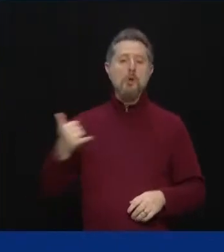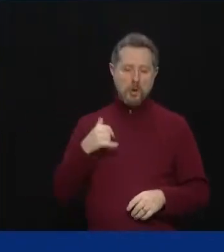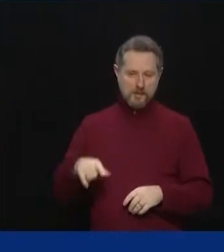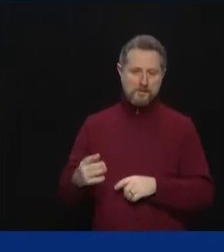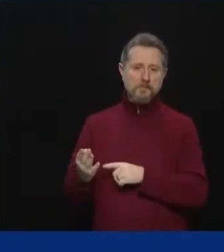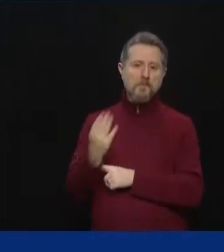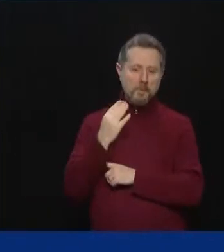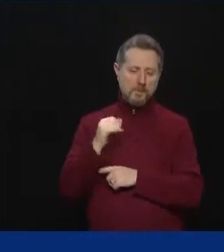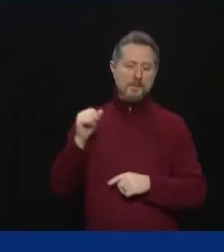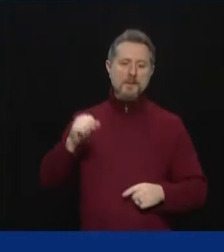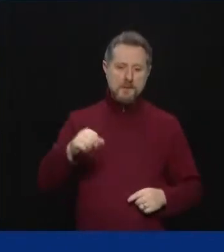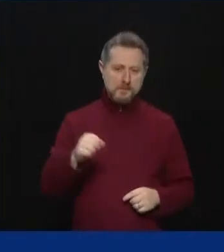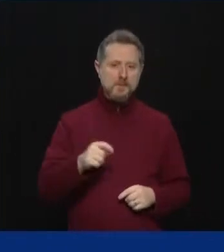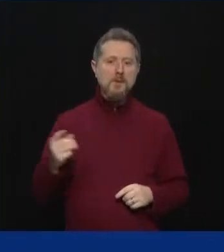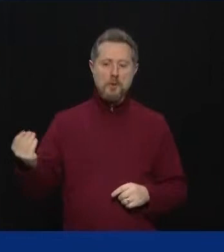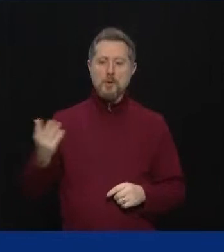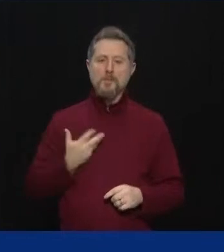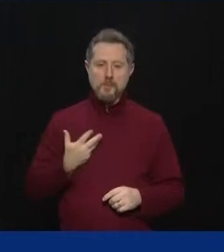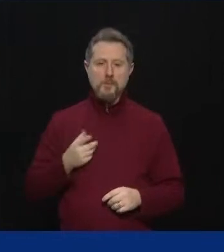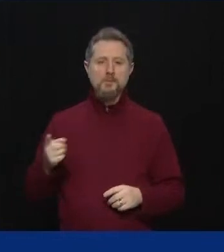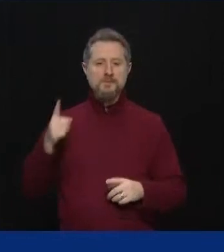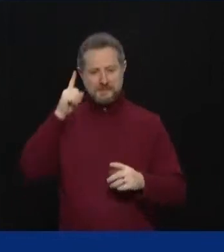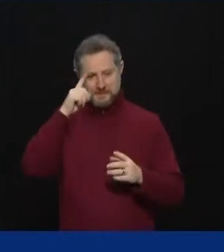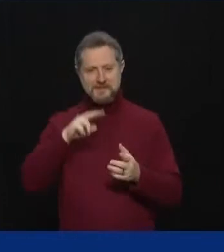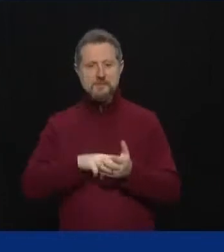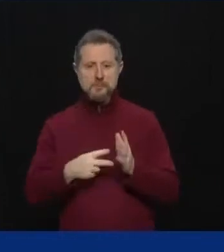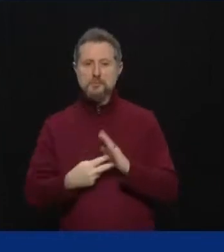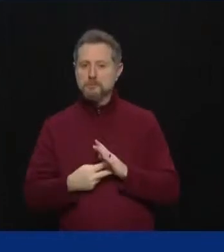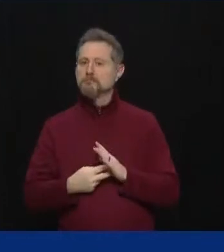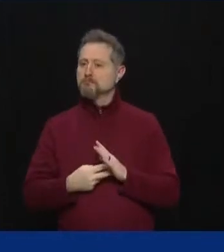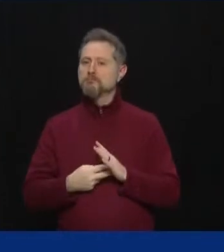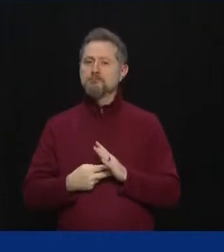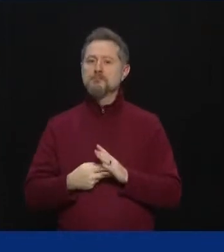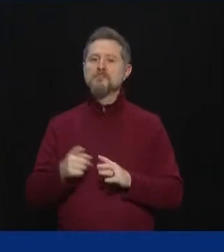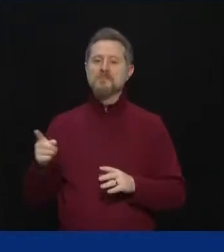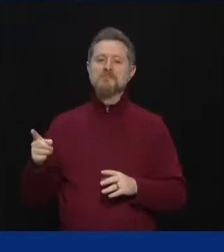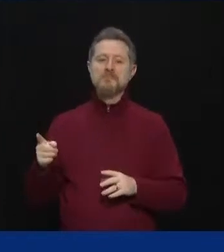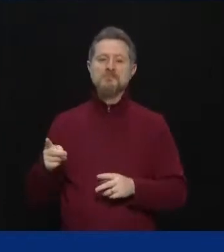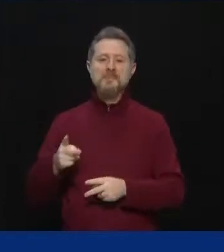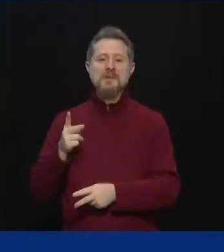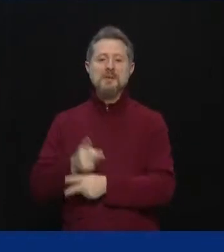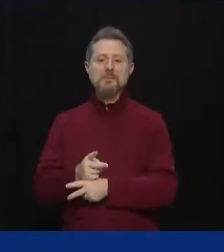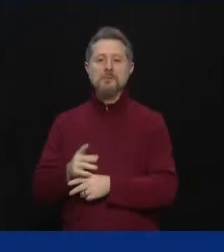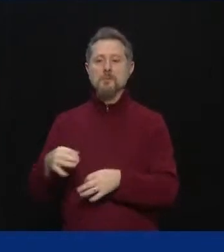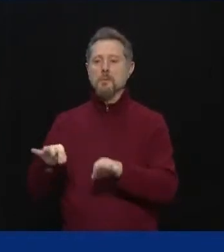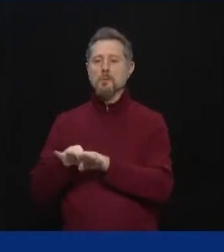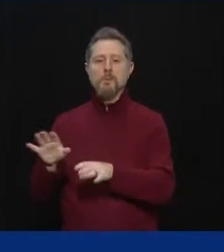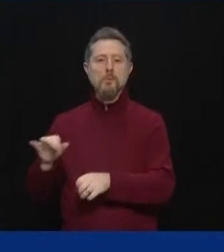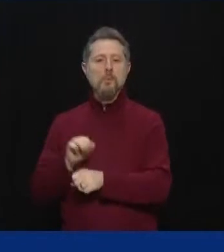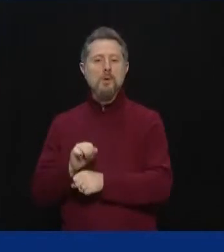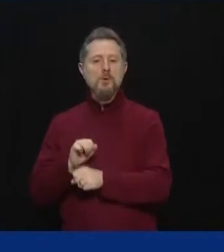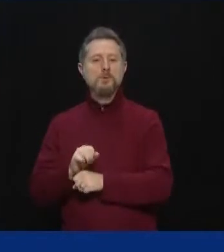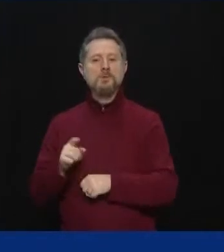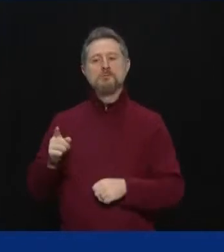earlier, and she let me know her intention was to remain doing the critically important work that she has undertaken in the Attorney